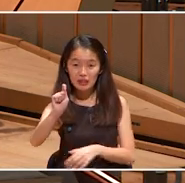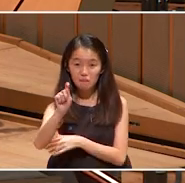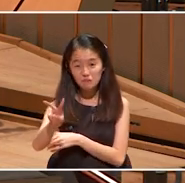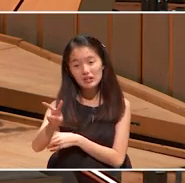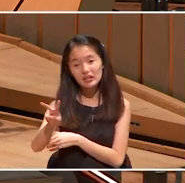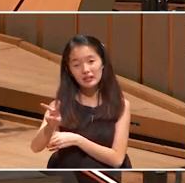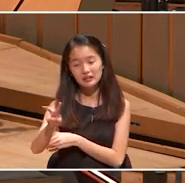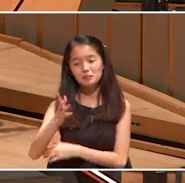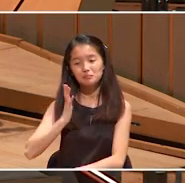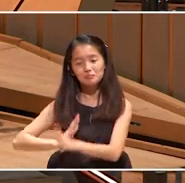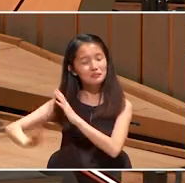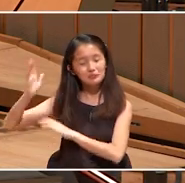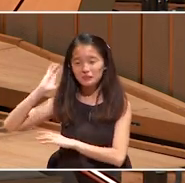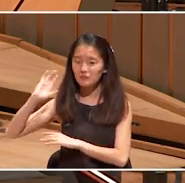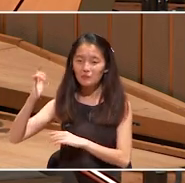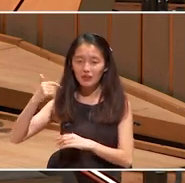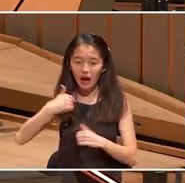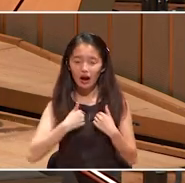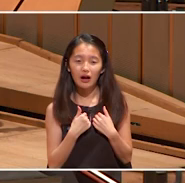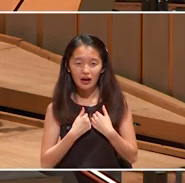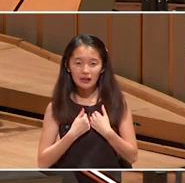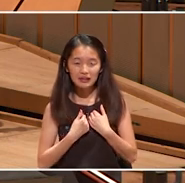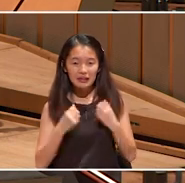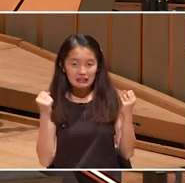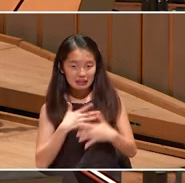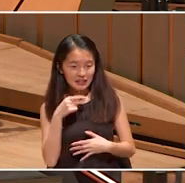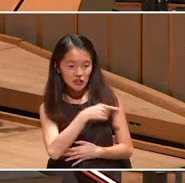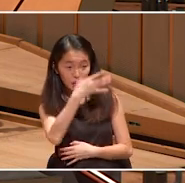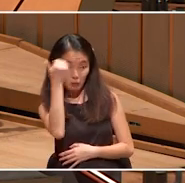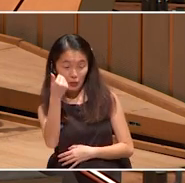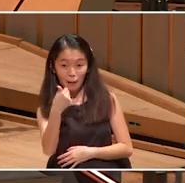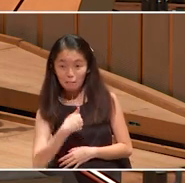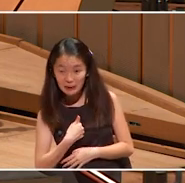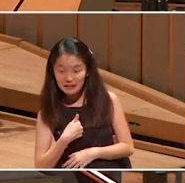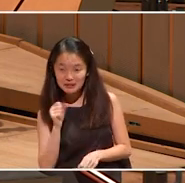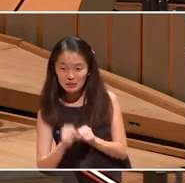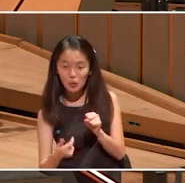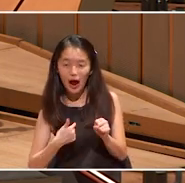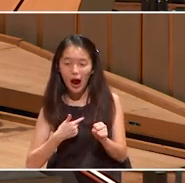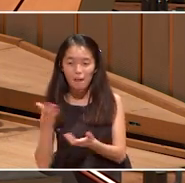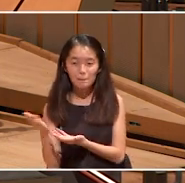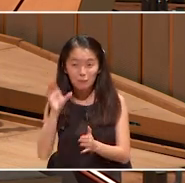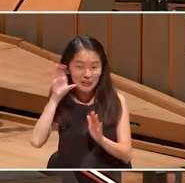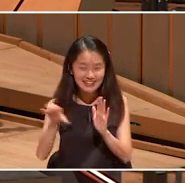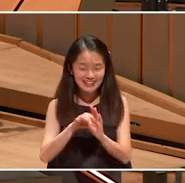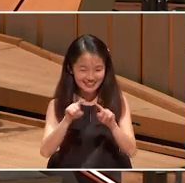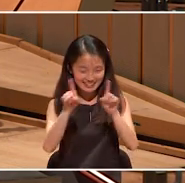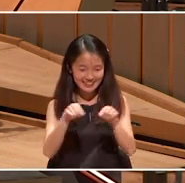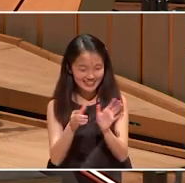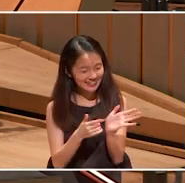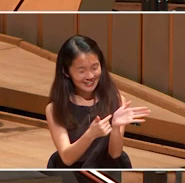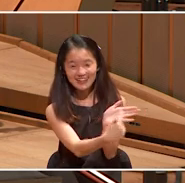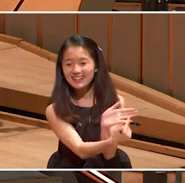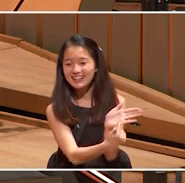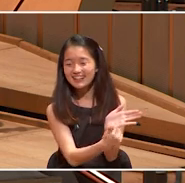was way back then. I actually was afraid that she would forget and I brought a photo to remind her. This was actually